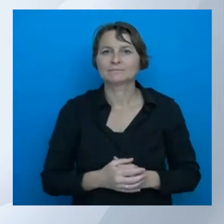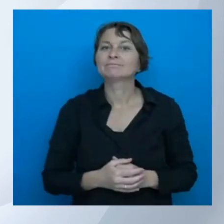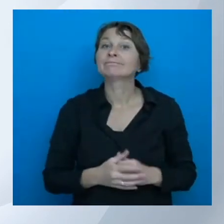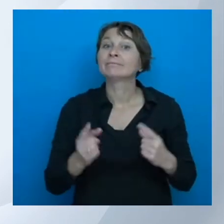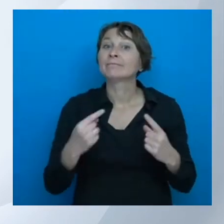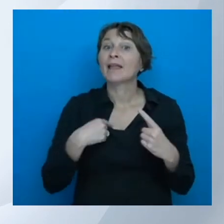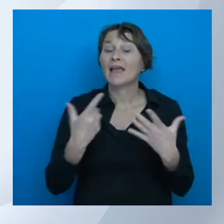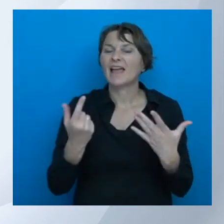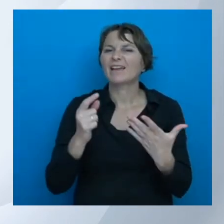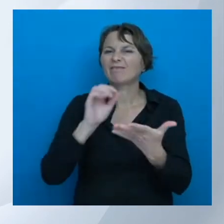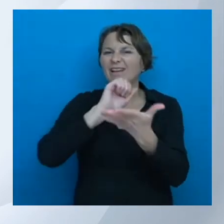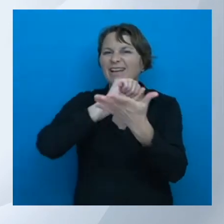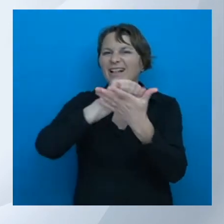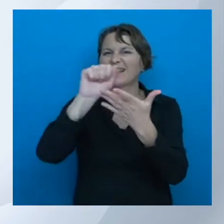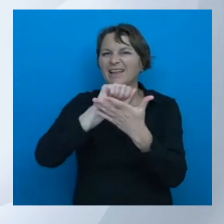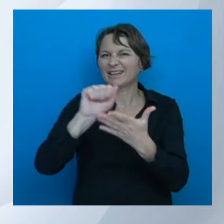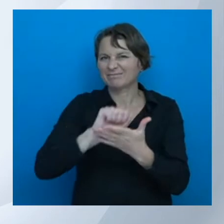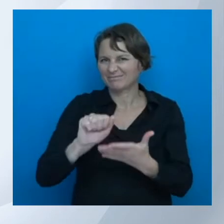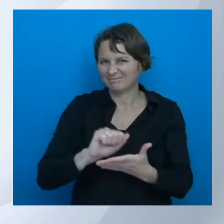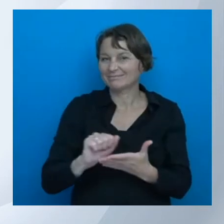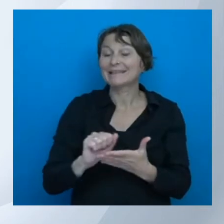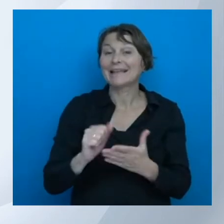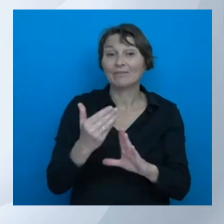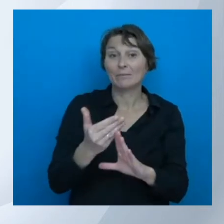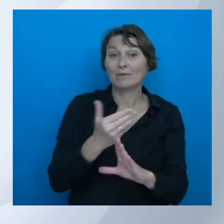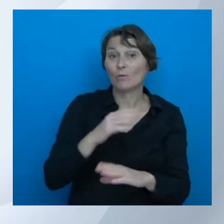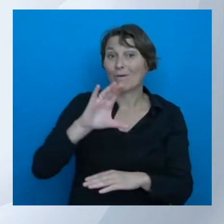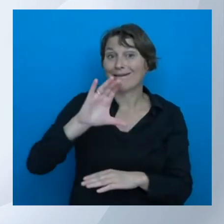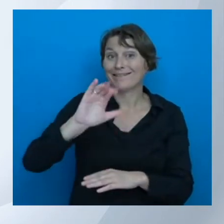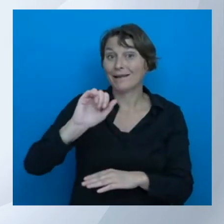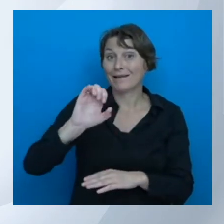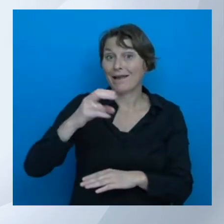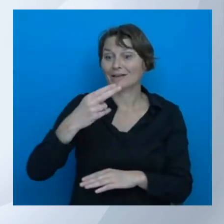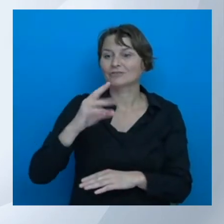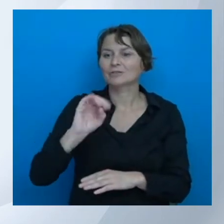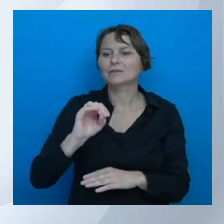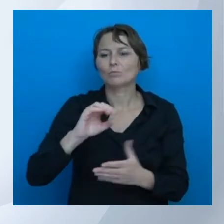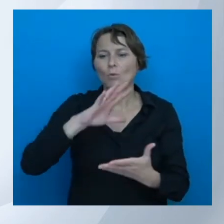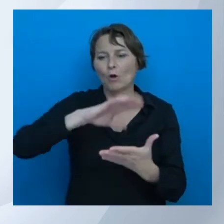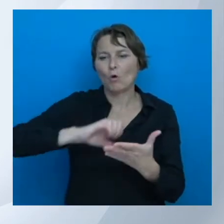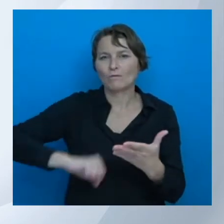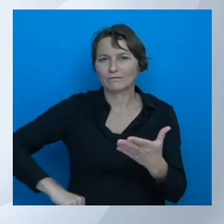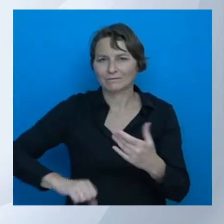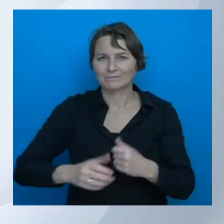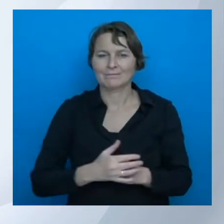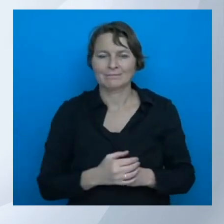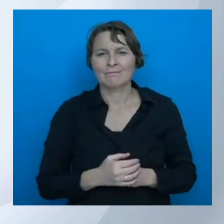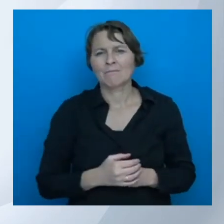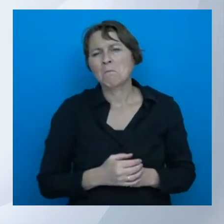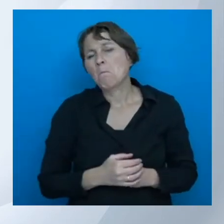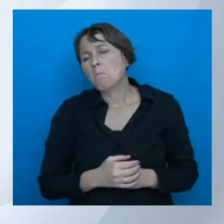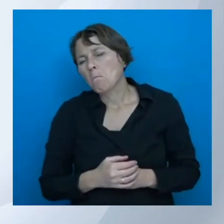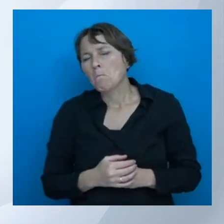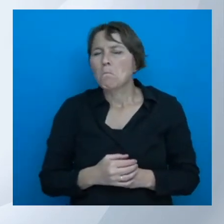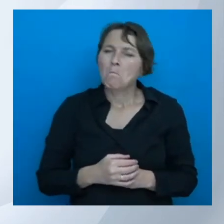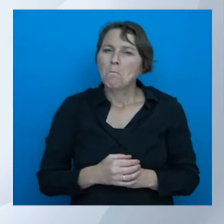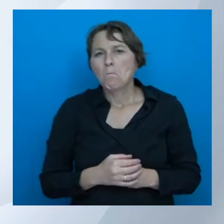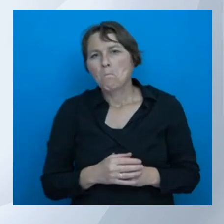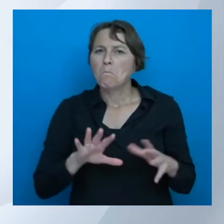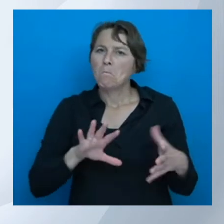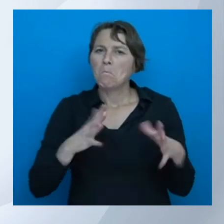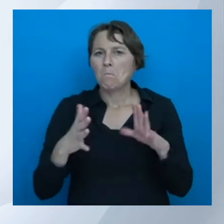those the caches that are living on those services. Generally, within about 5 minutes, we see